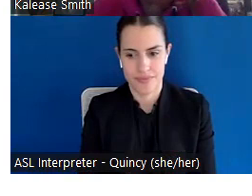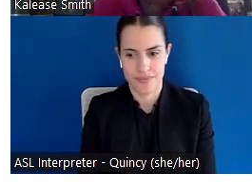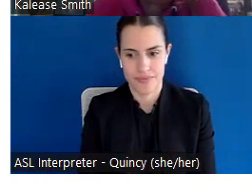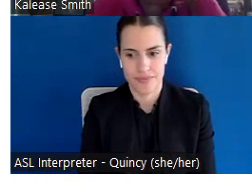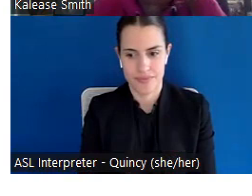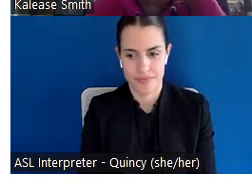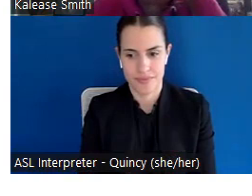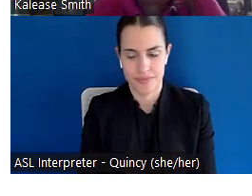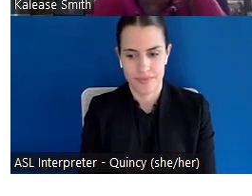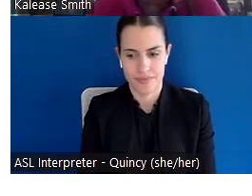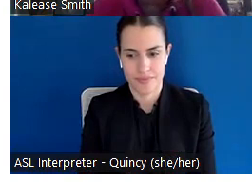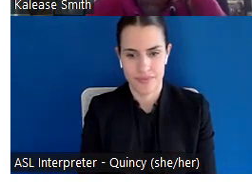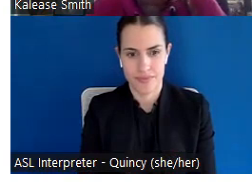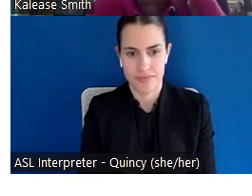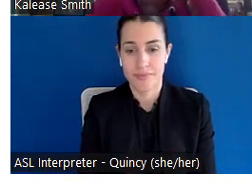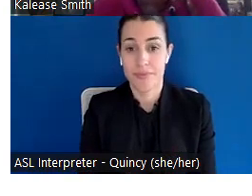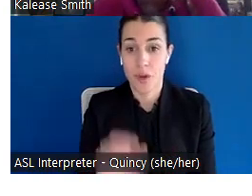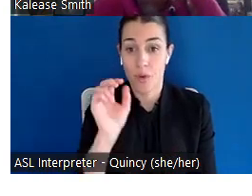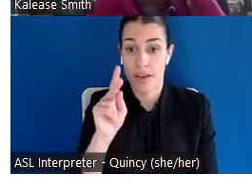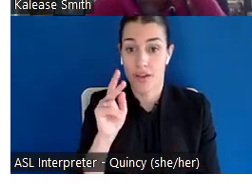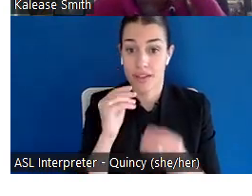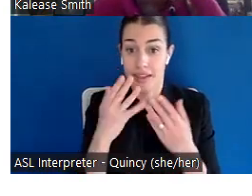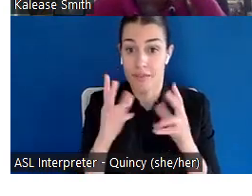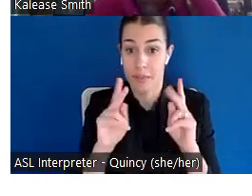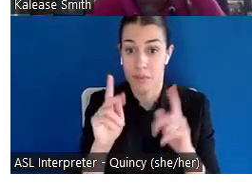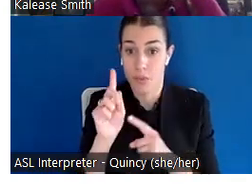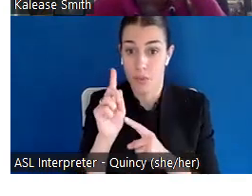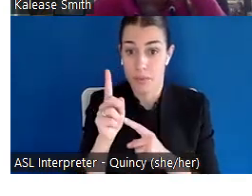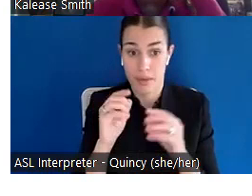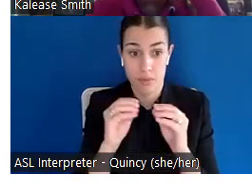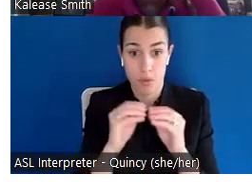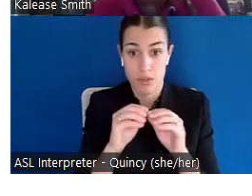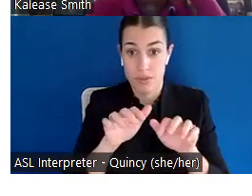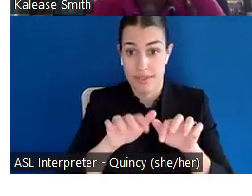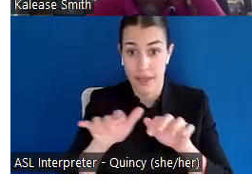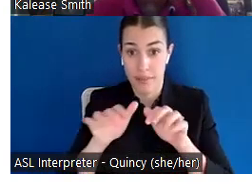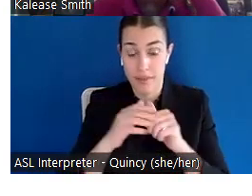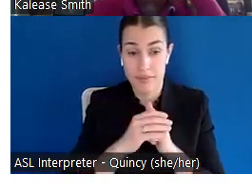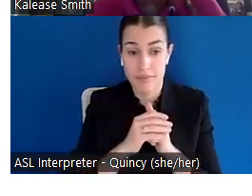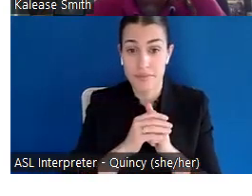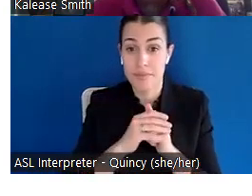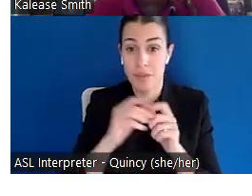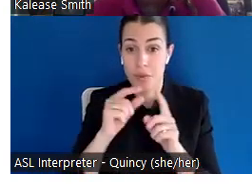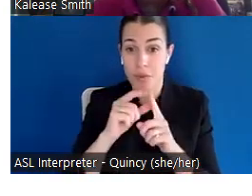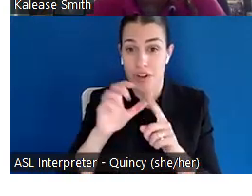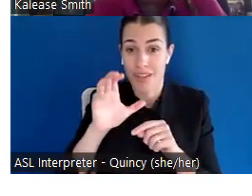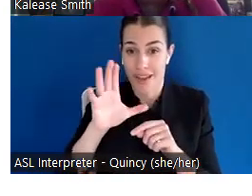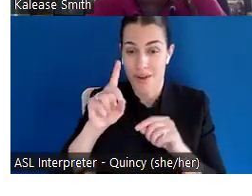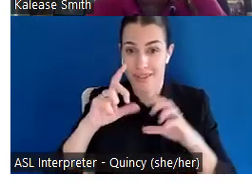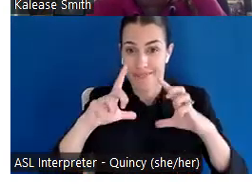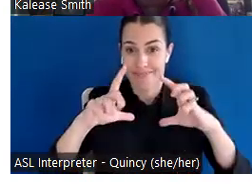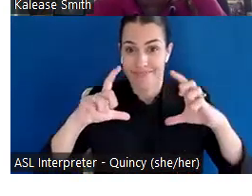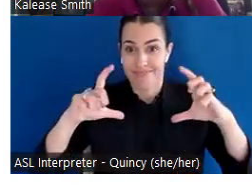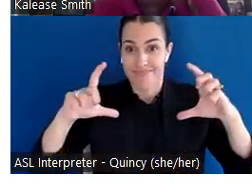Okay, I will give folks another minute here to type in. And as you can see, the word cloud is kind of getting larger and larger with all of